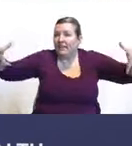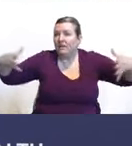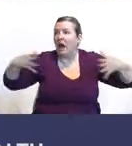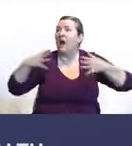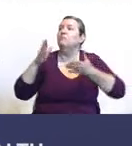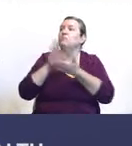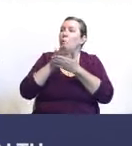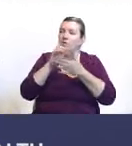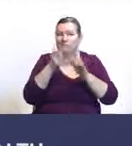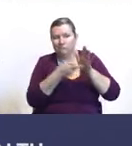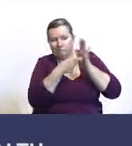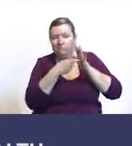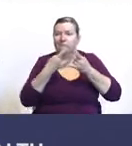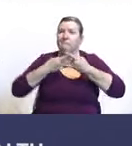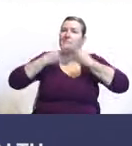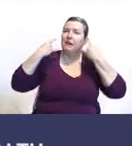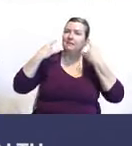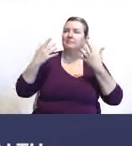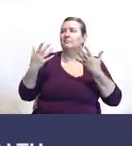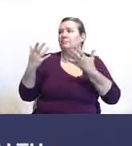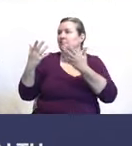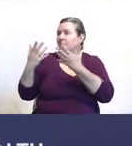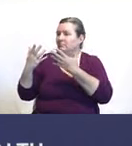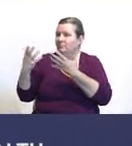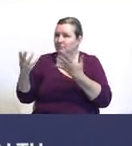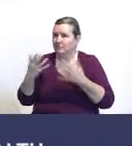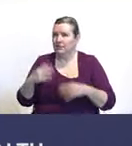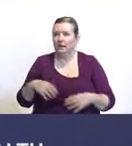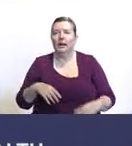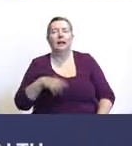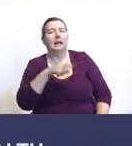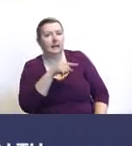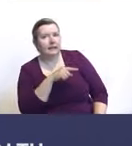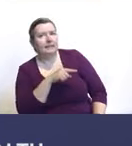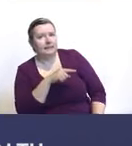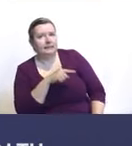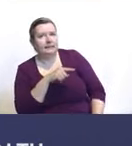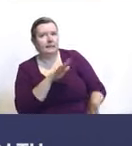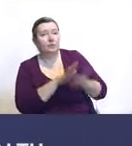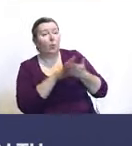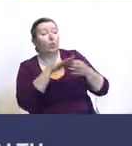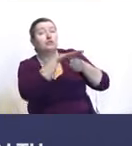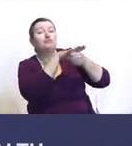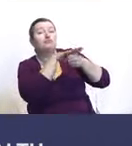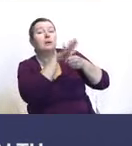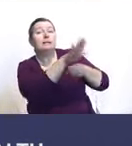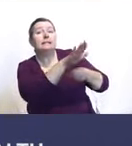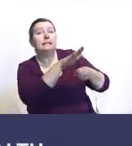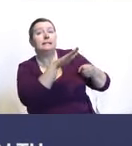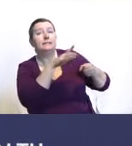Judy, I'll start, but you and Ed should come in here. If a school district wants to